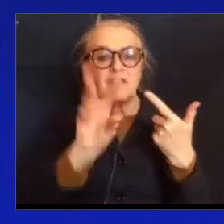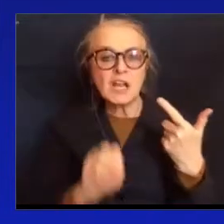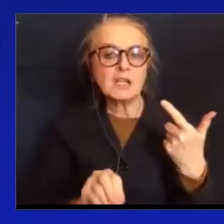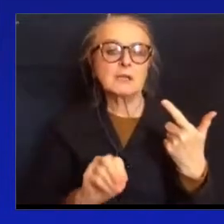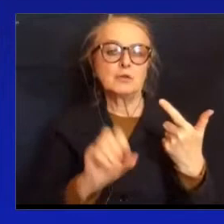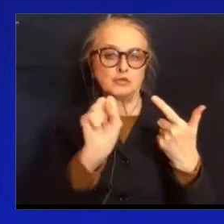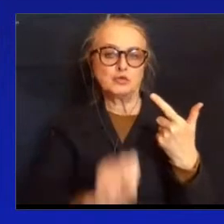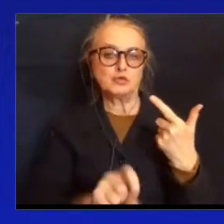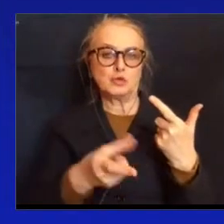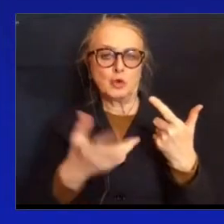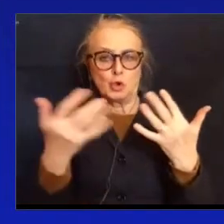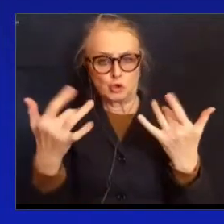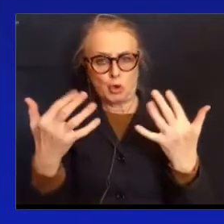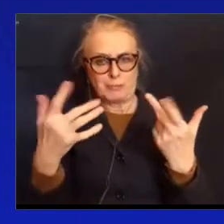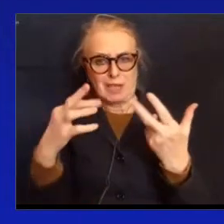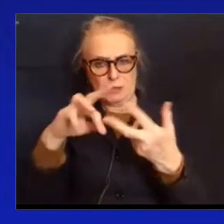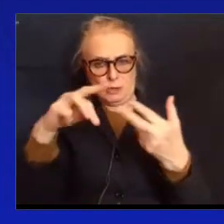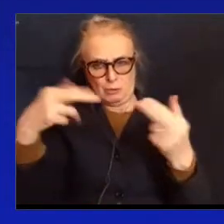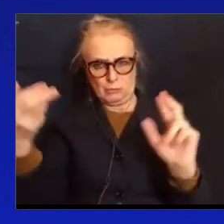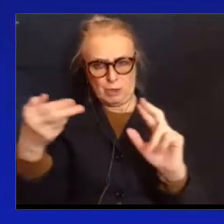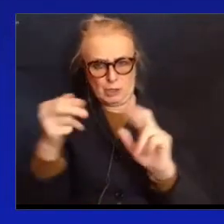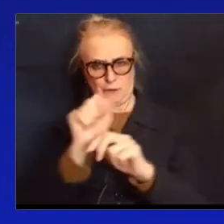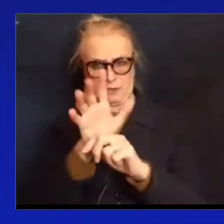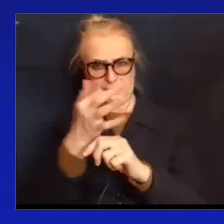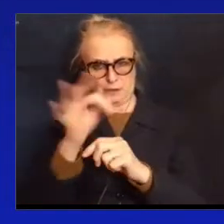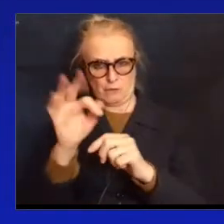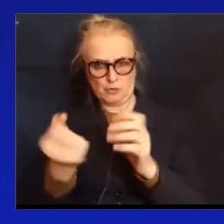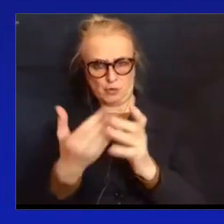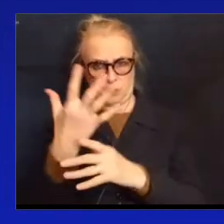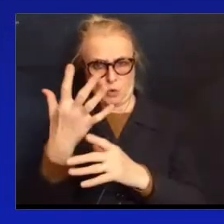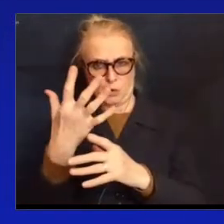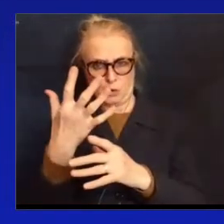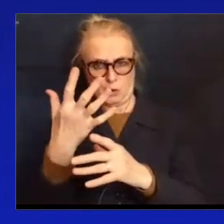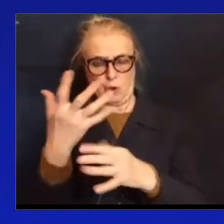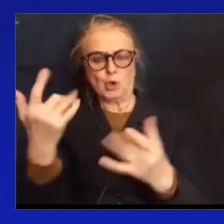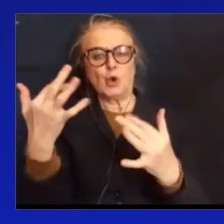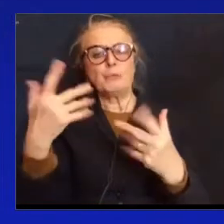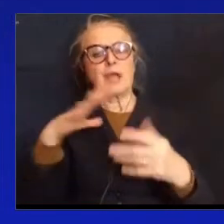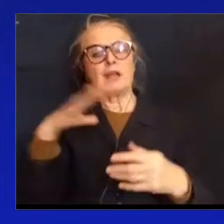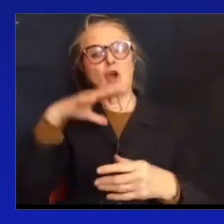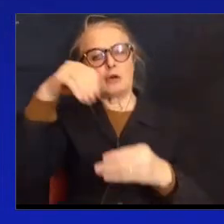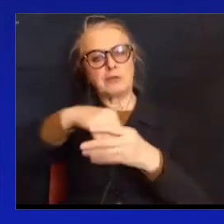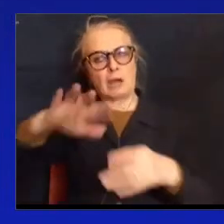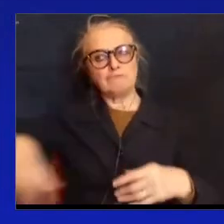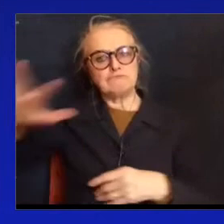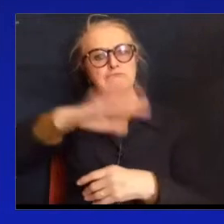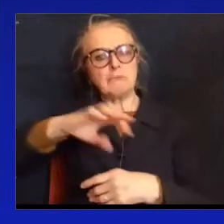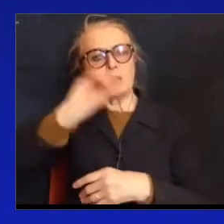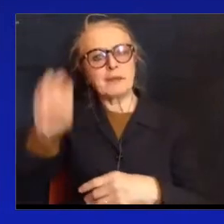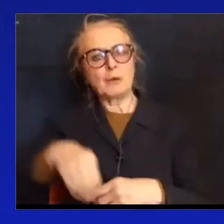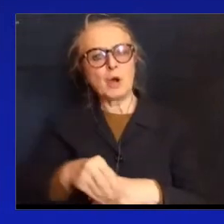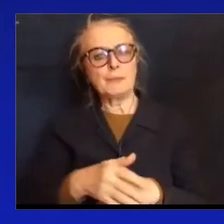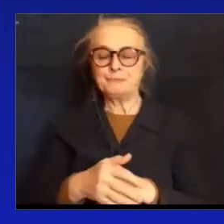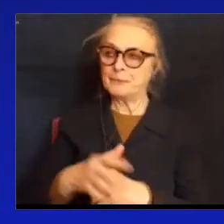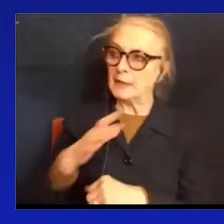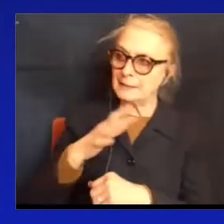What we know is that earlier, a little while ago, there was one person with a travel history to the UK who tested positive,